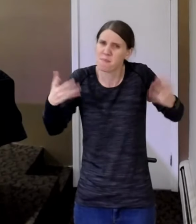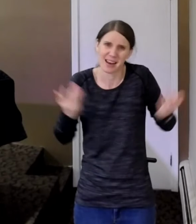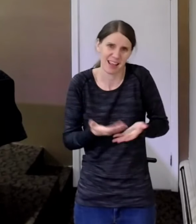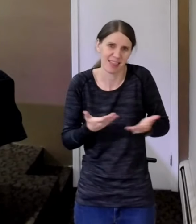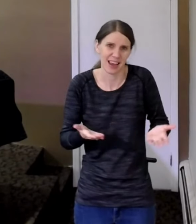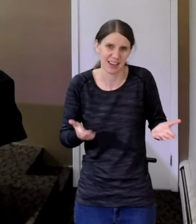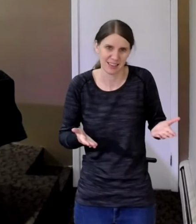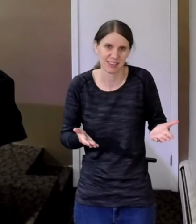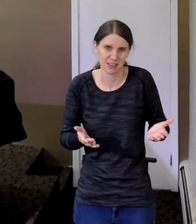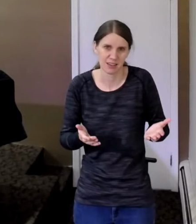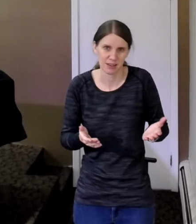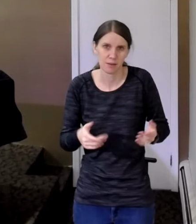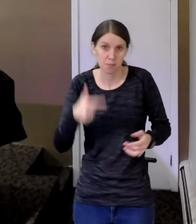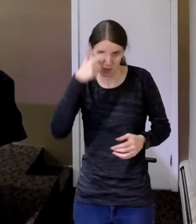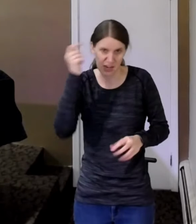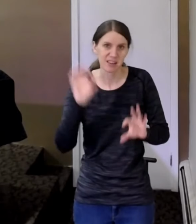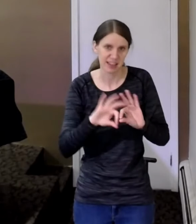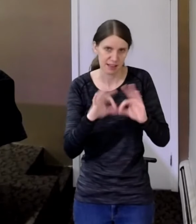family they're in.